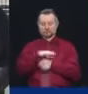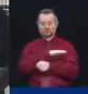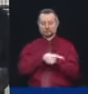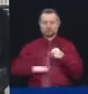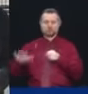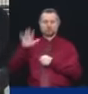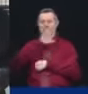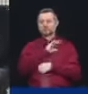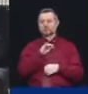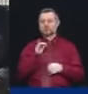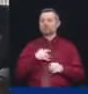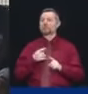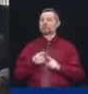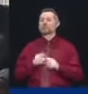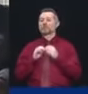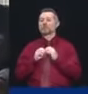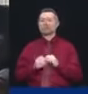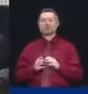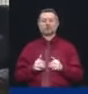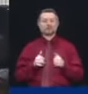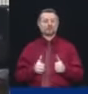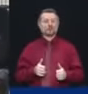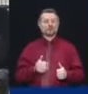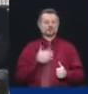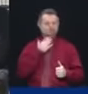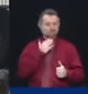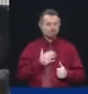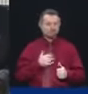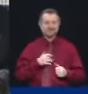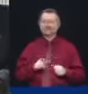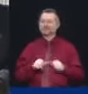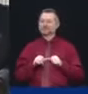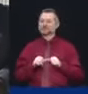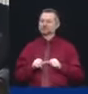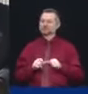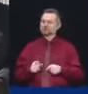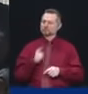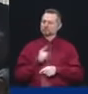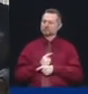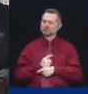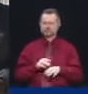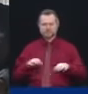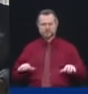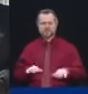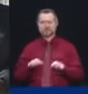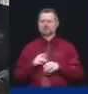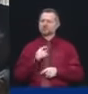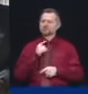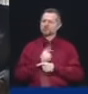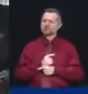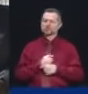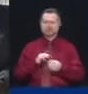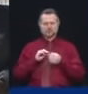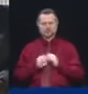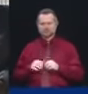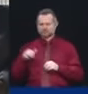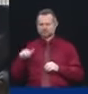direction. We just have to keep the arrows pointed in the right direction. And that is a function of what we